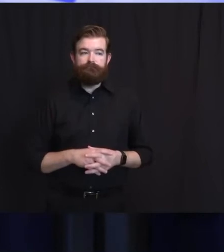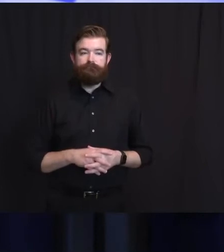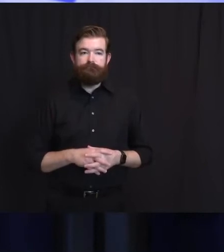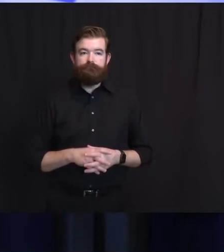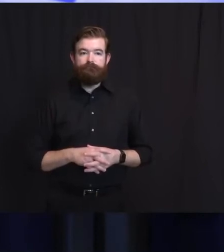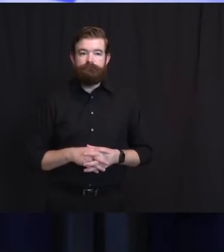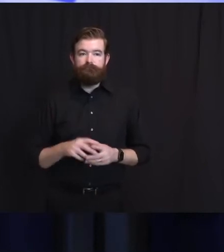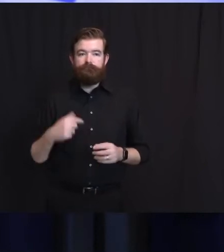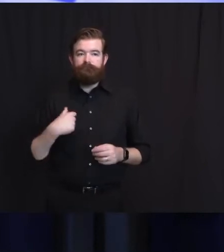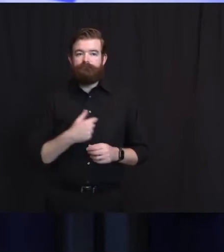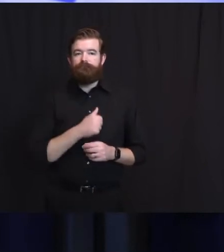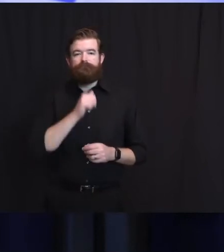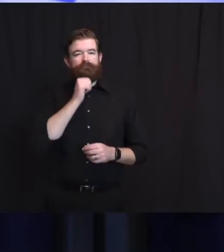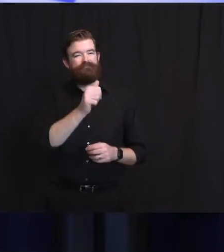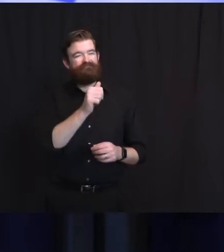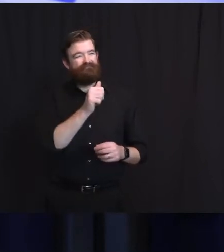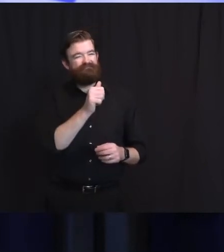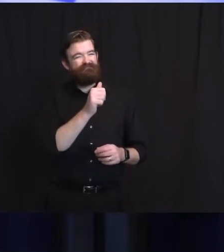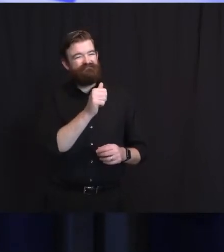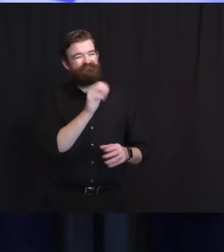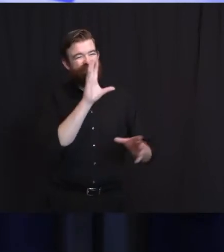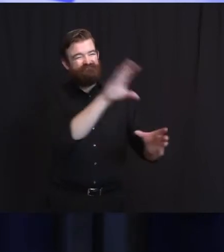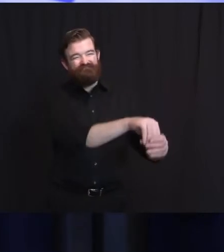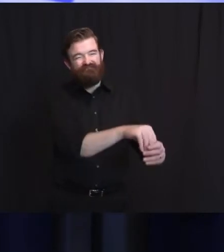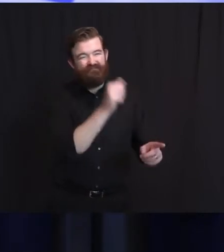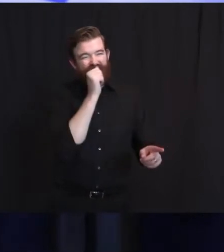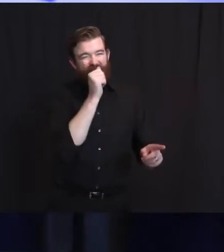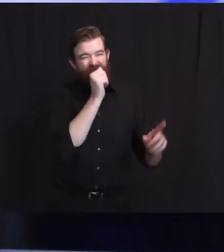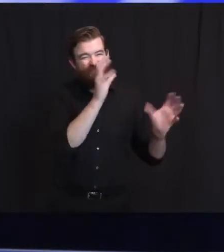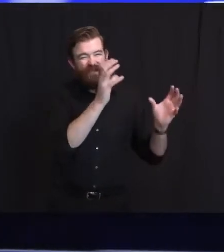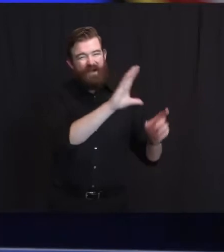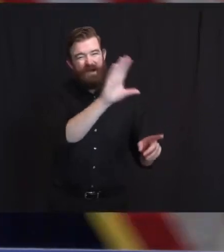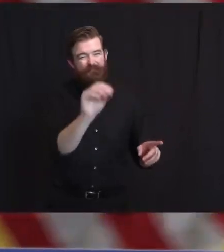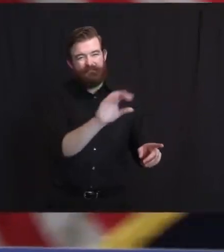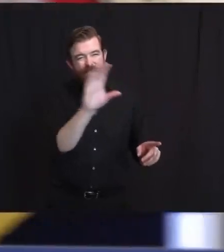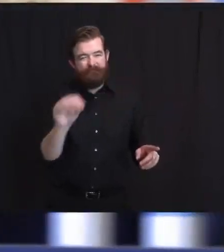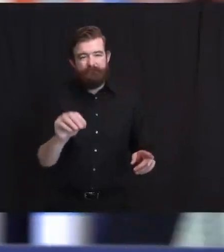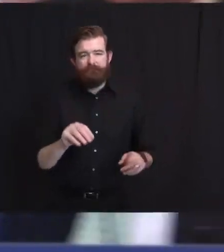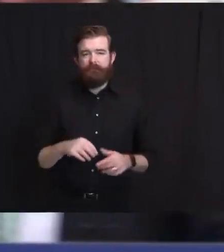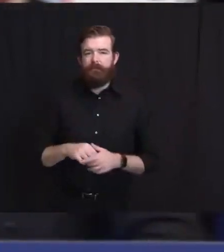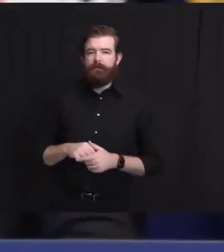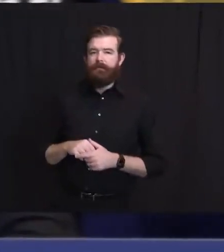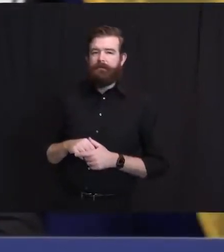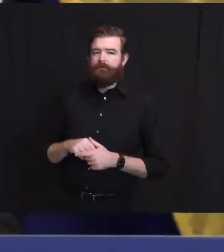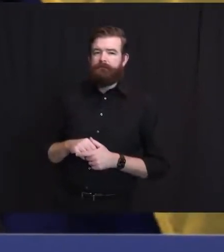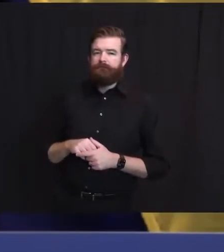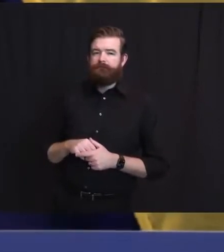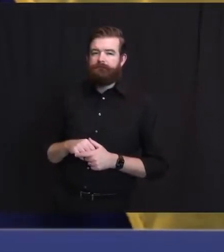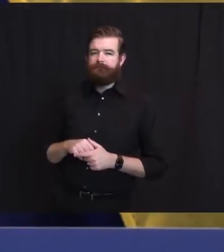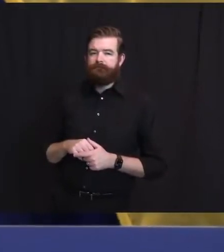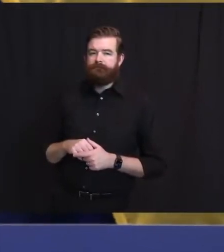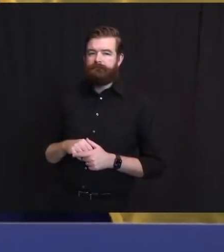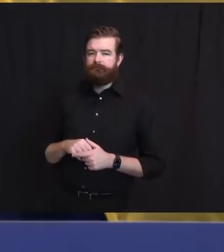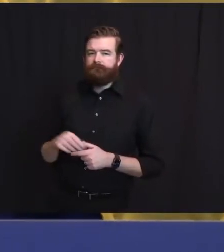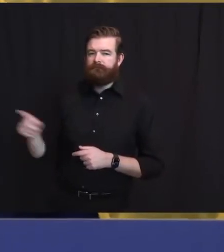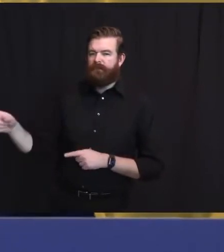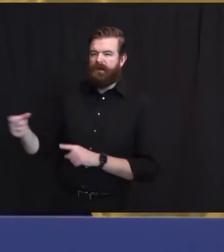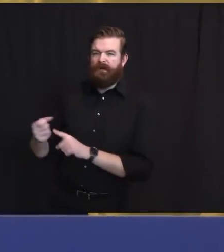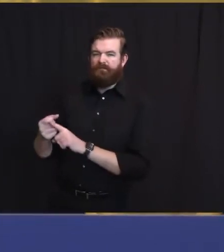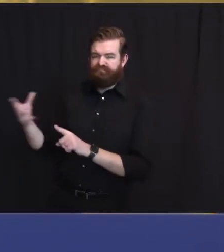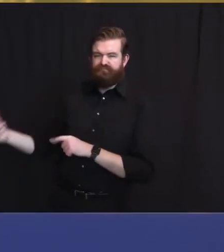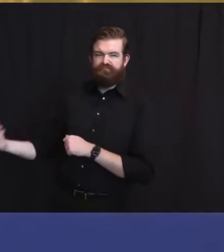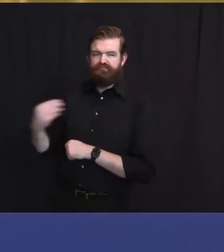private ambulances. We can get back to you. I'd love to know offline if you could give us the specific situation we could follow up on.